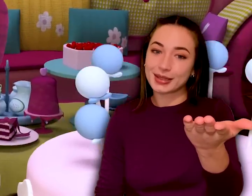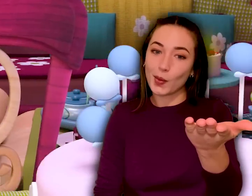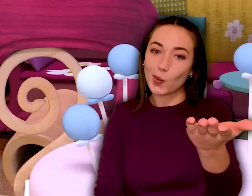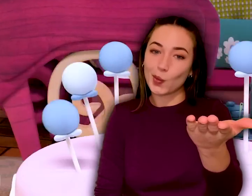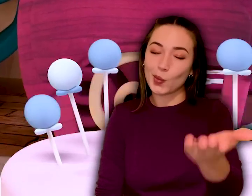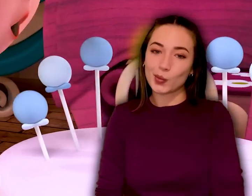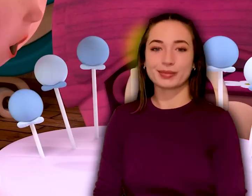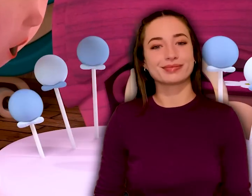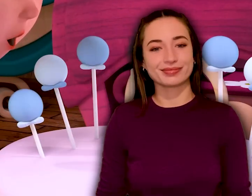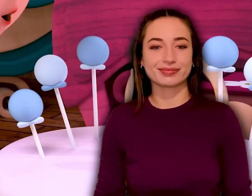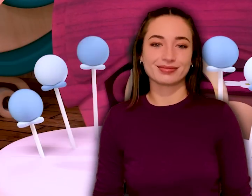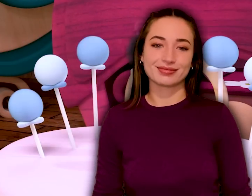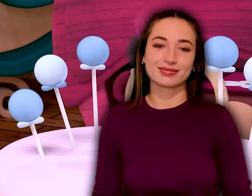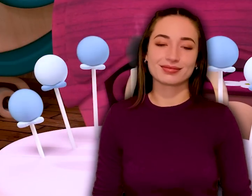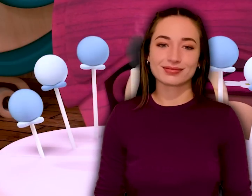to